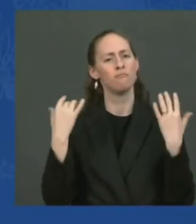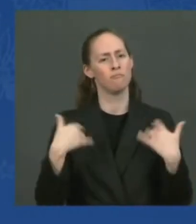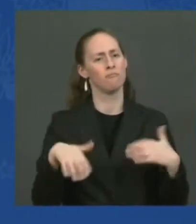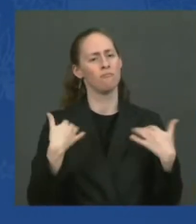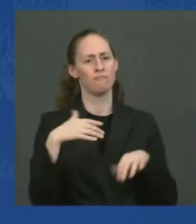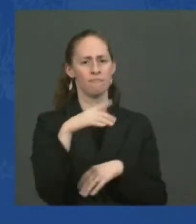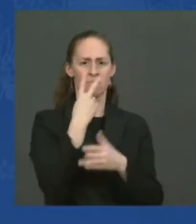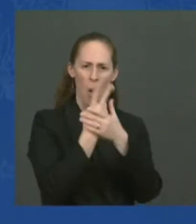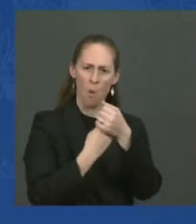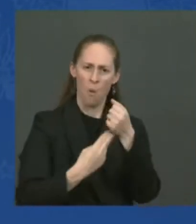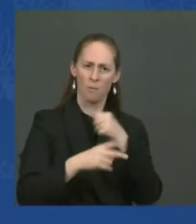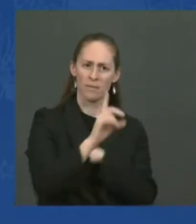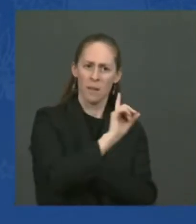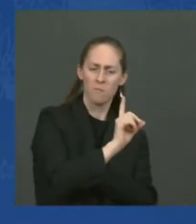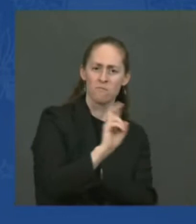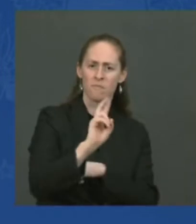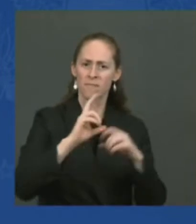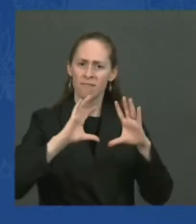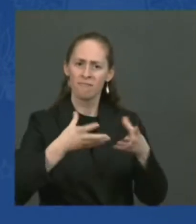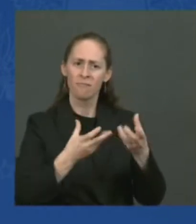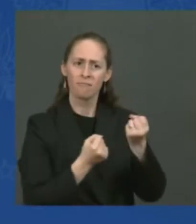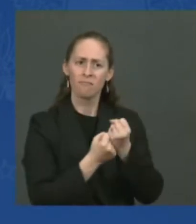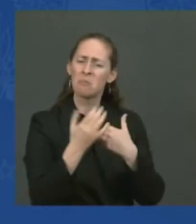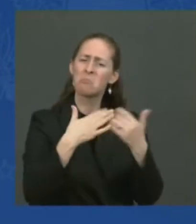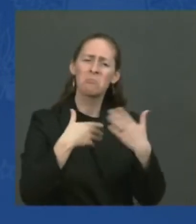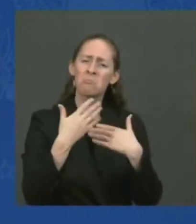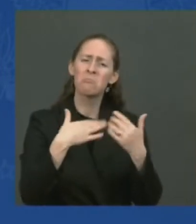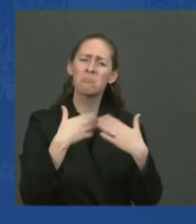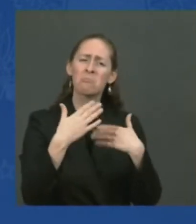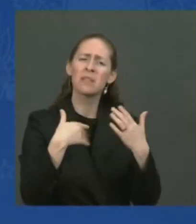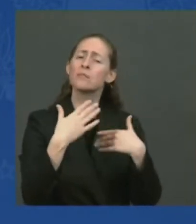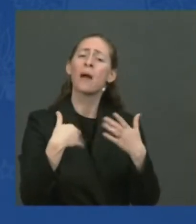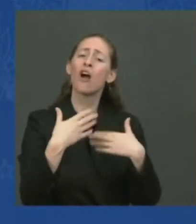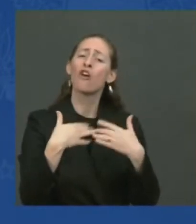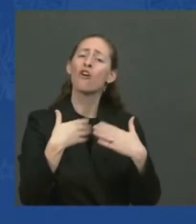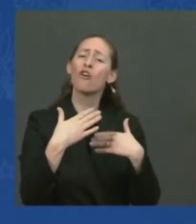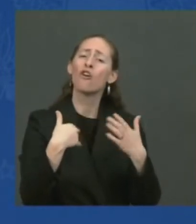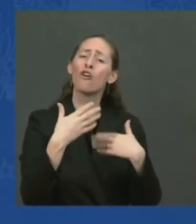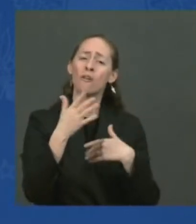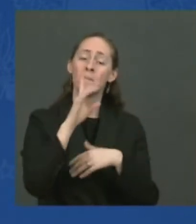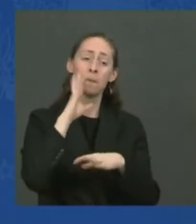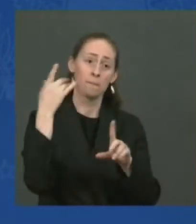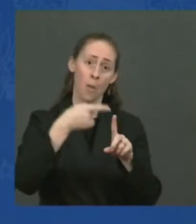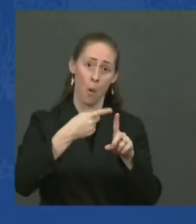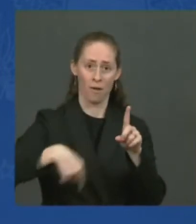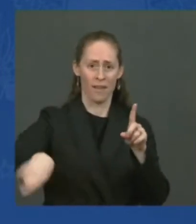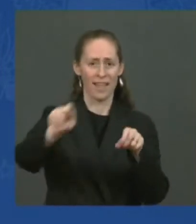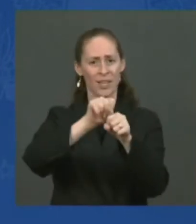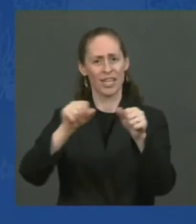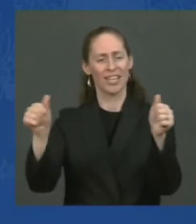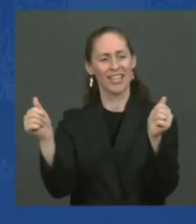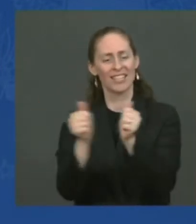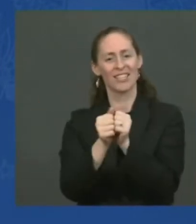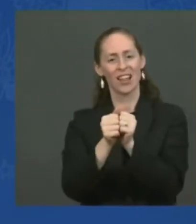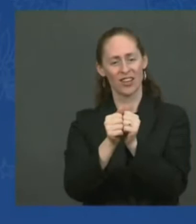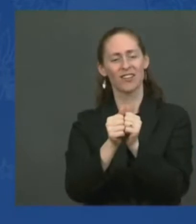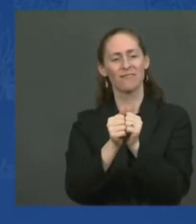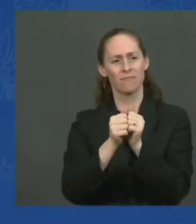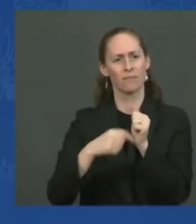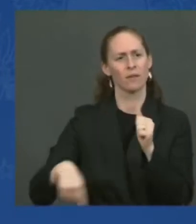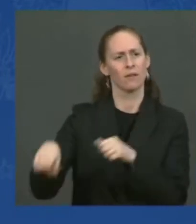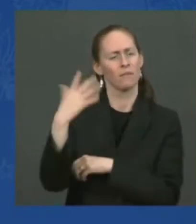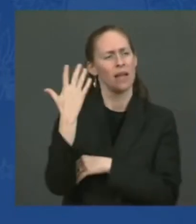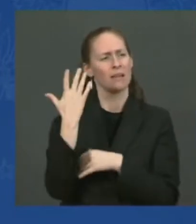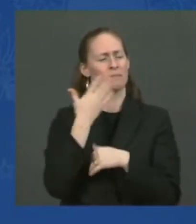matter whether you were a Republican or a Democrat. You work together to put the safety and efficiency of American